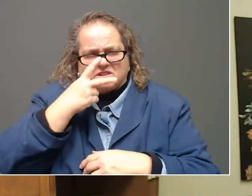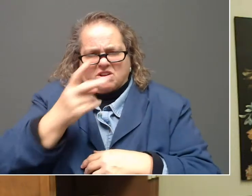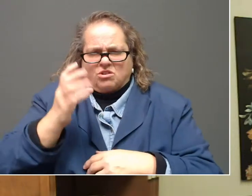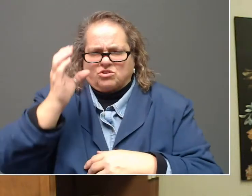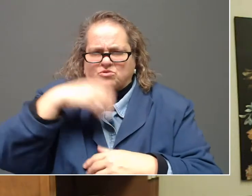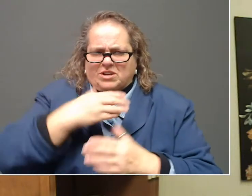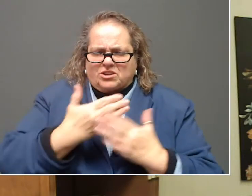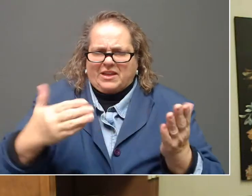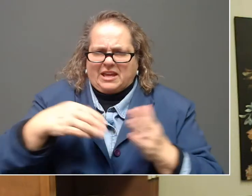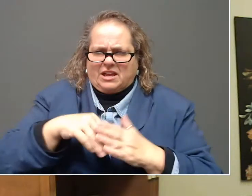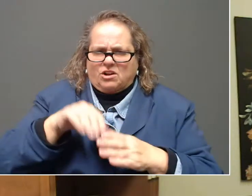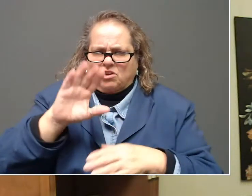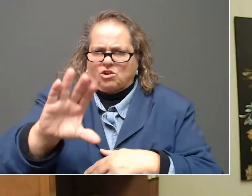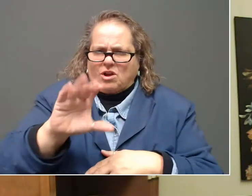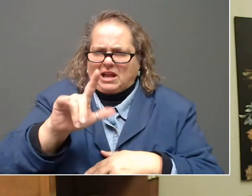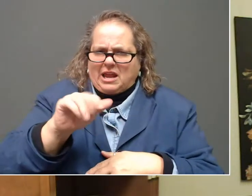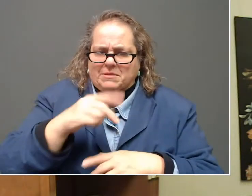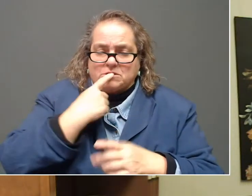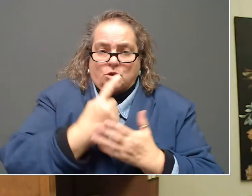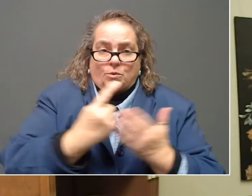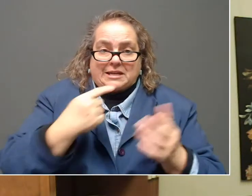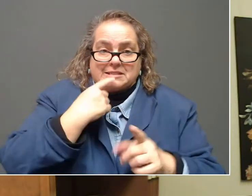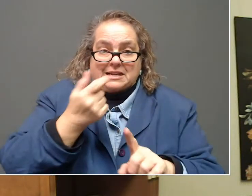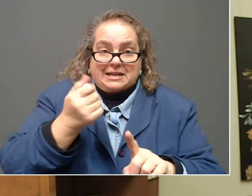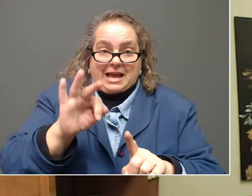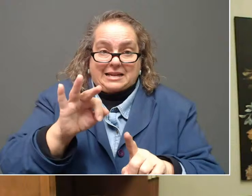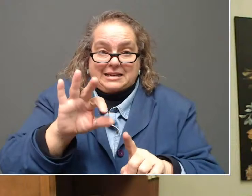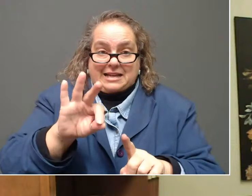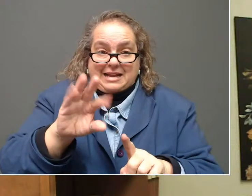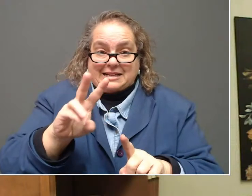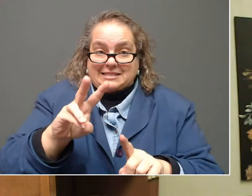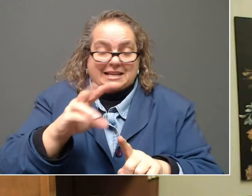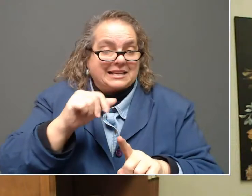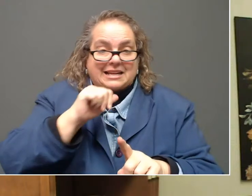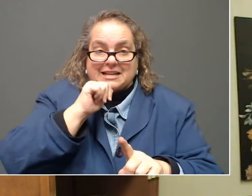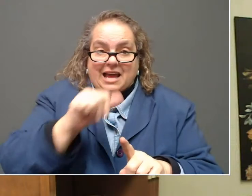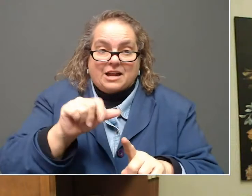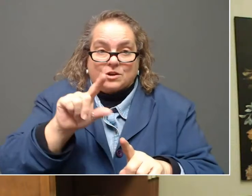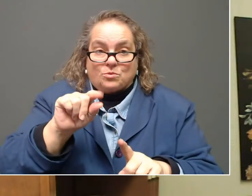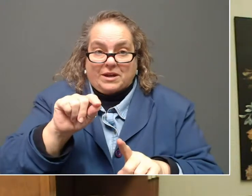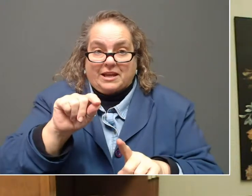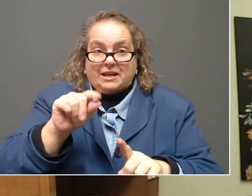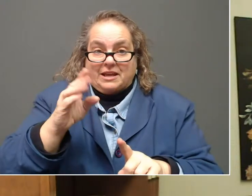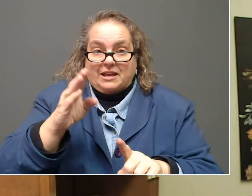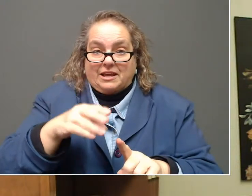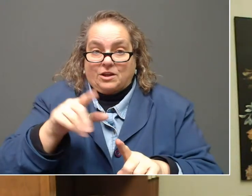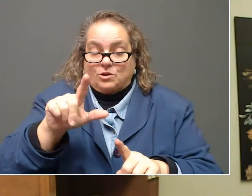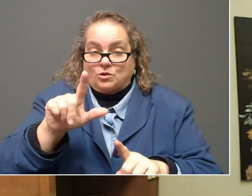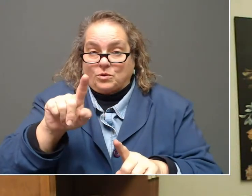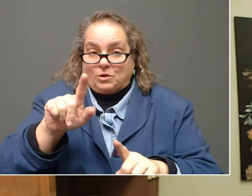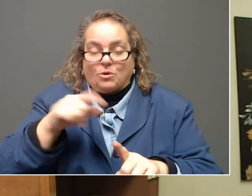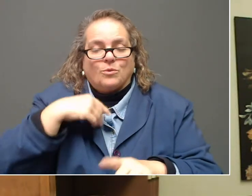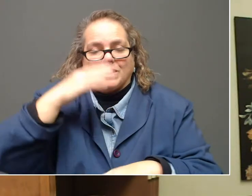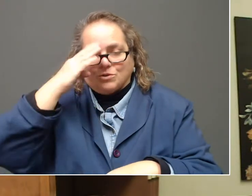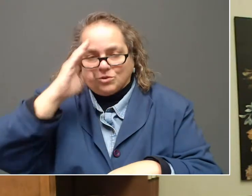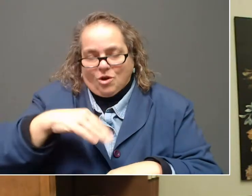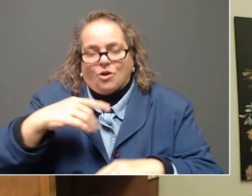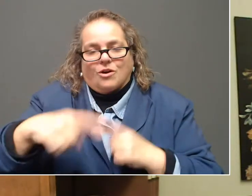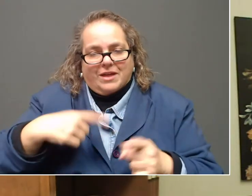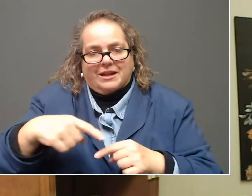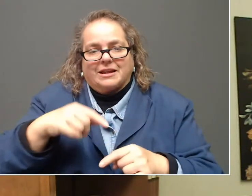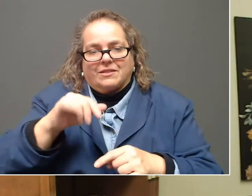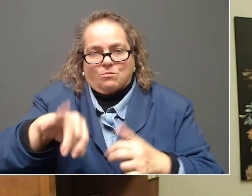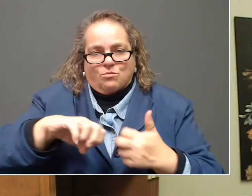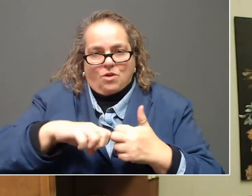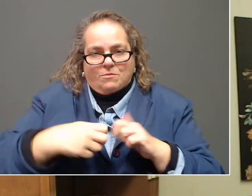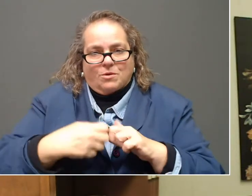on unemployment, to ferret out the fraud, and to make sure we are developing practices to always do better